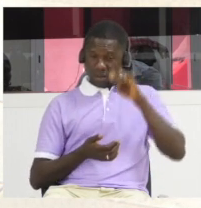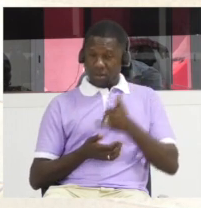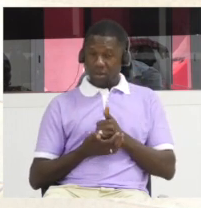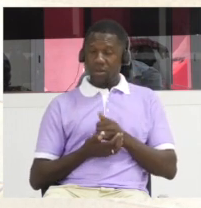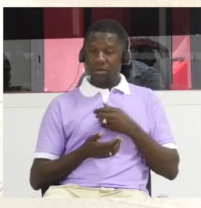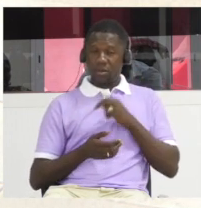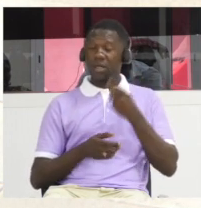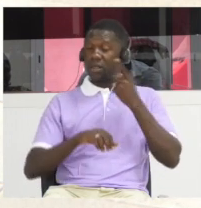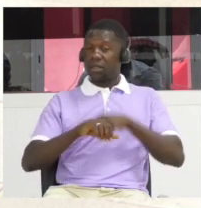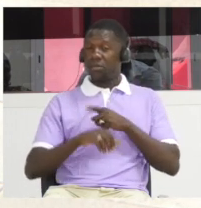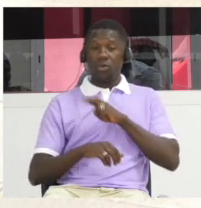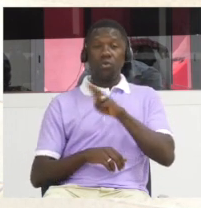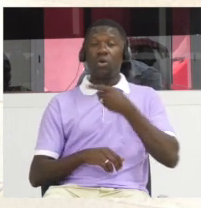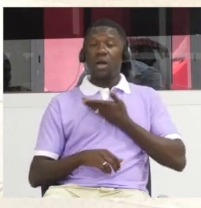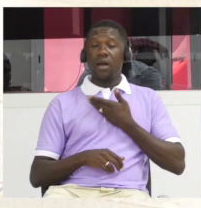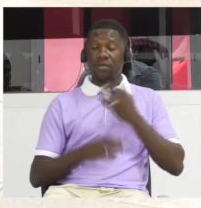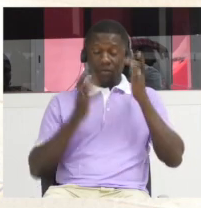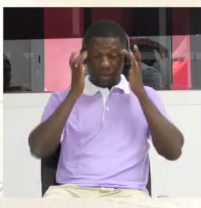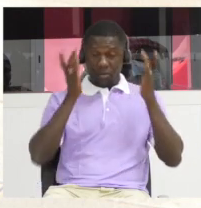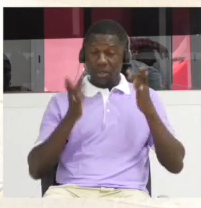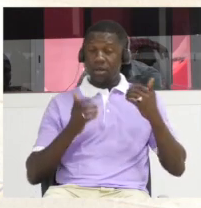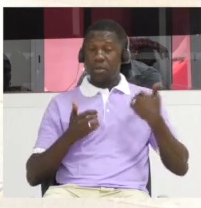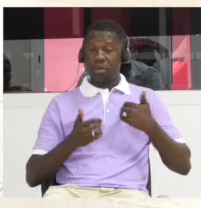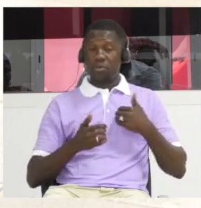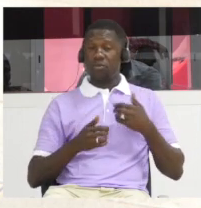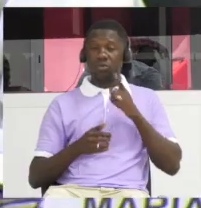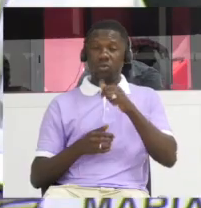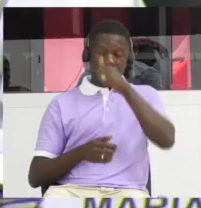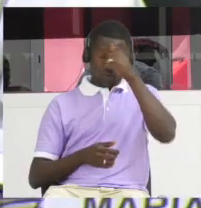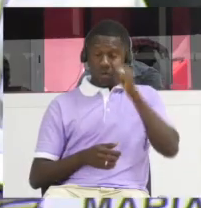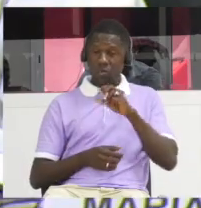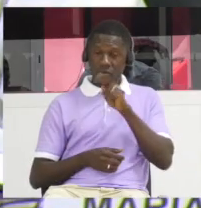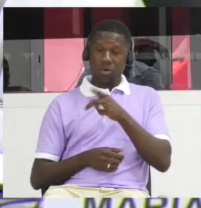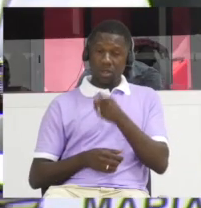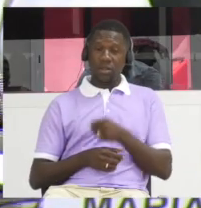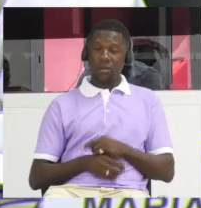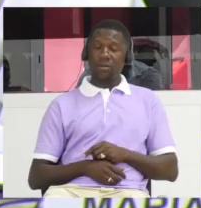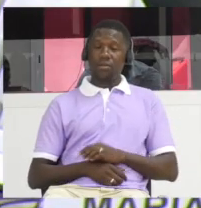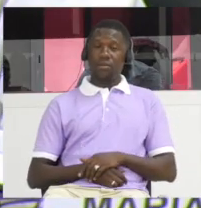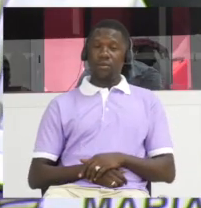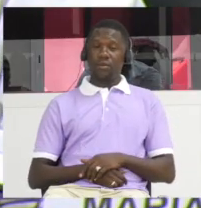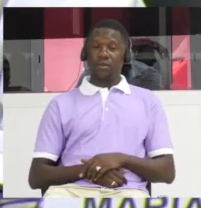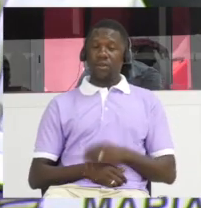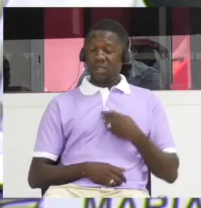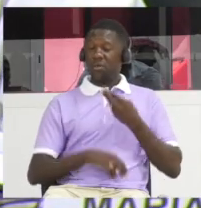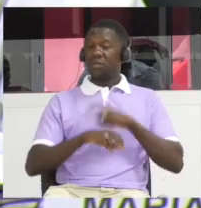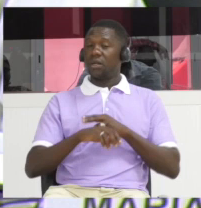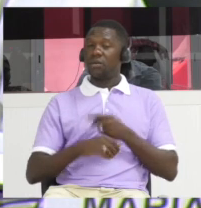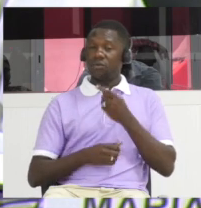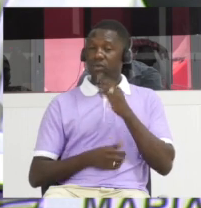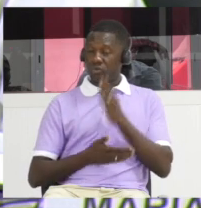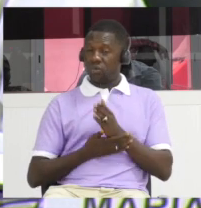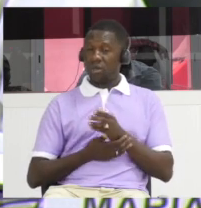time you did not have the expertise for that, in spite of the fact that, of course, as